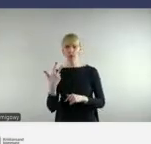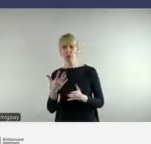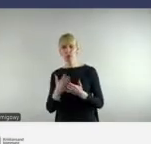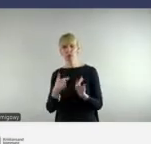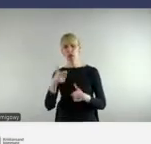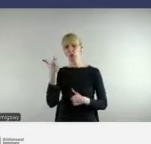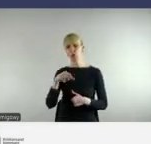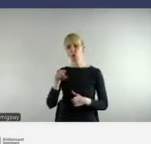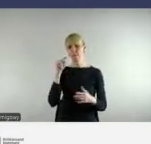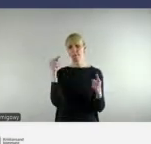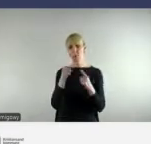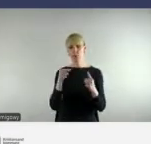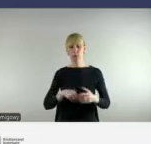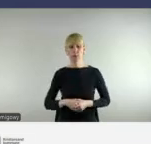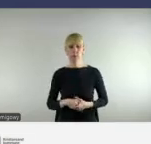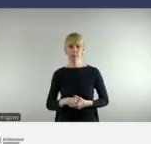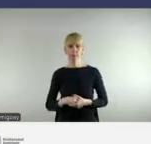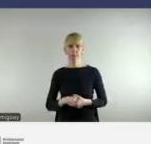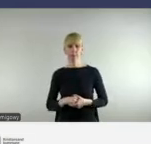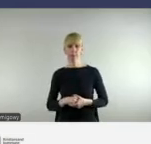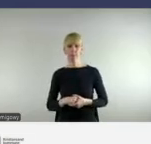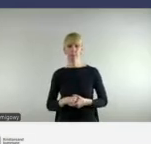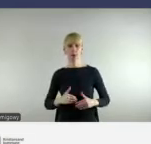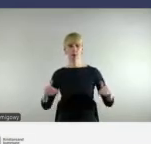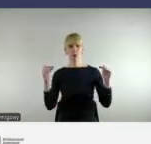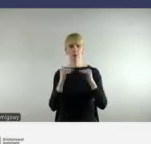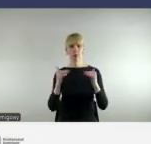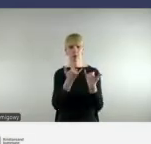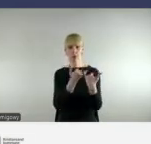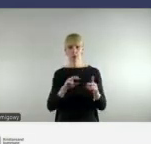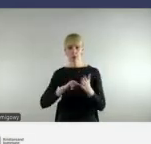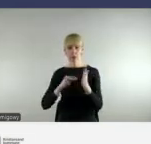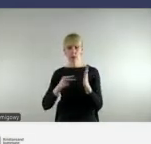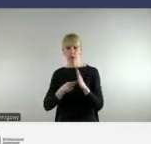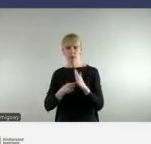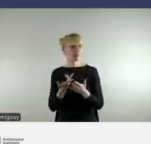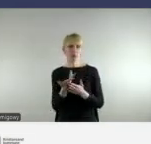to the technical level. That was not very important for everyone, but it was also on the list.